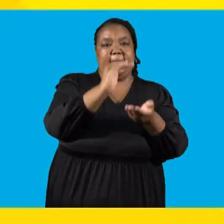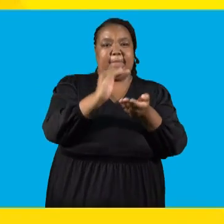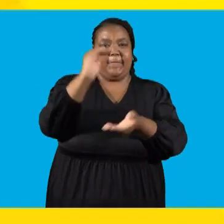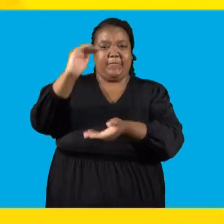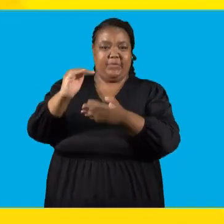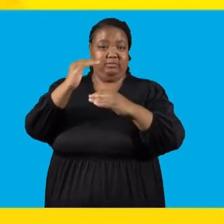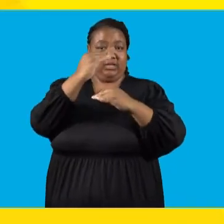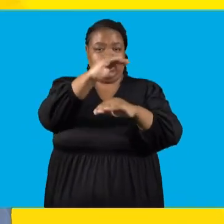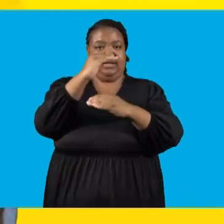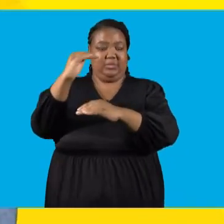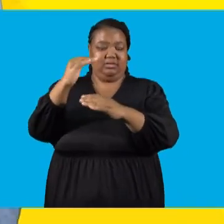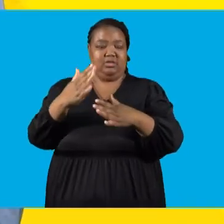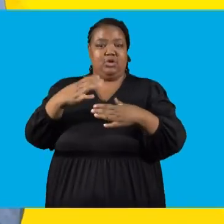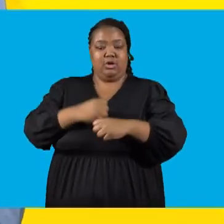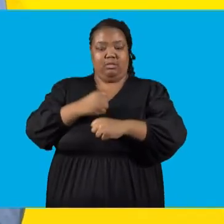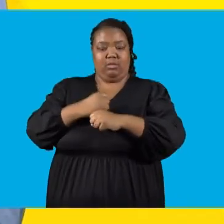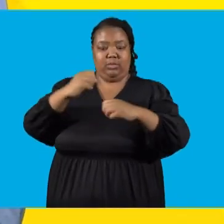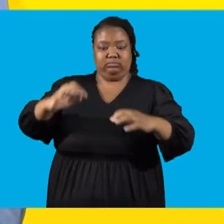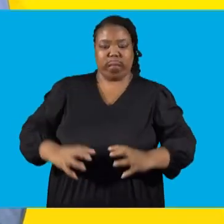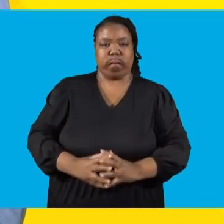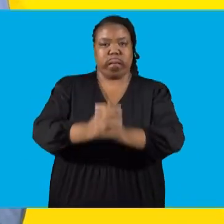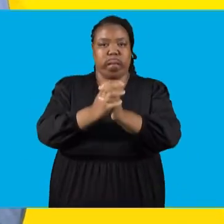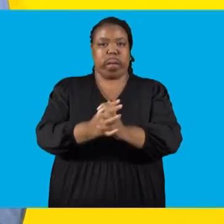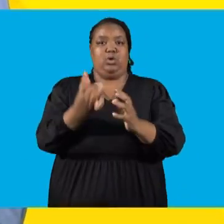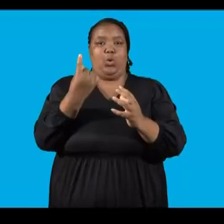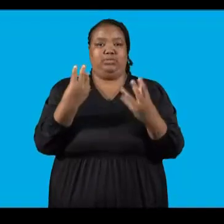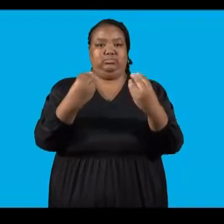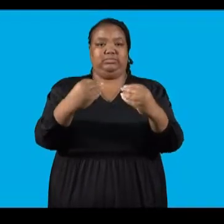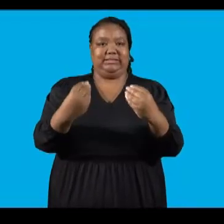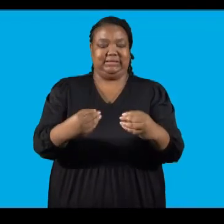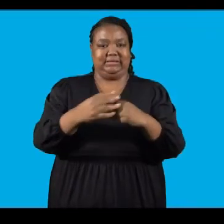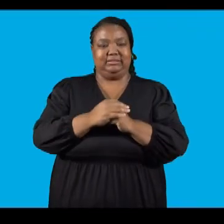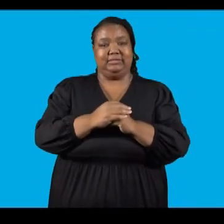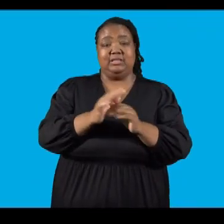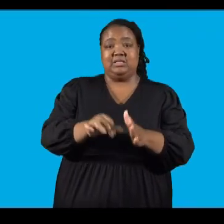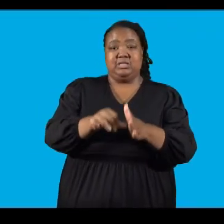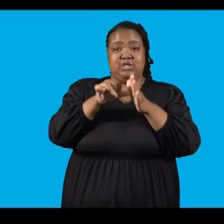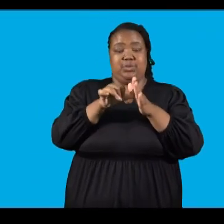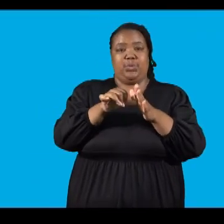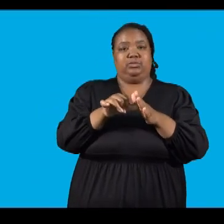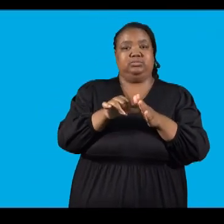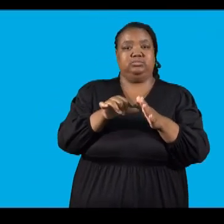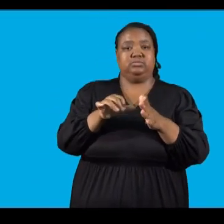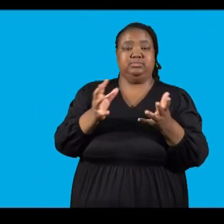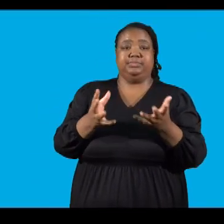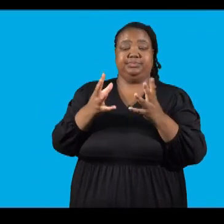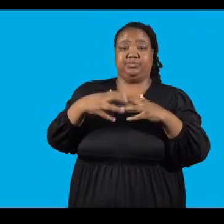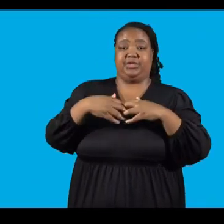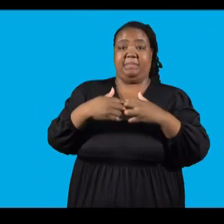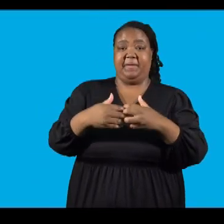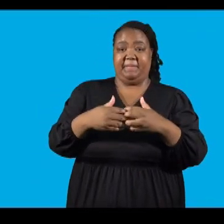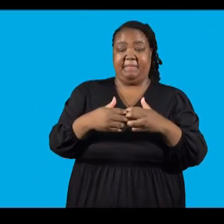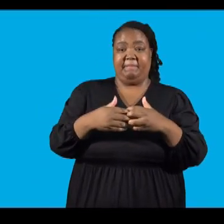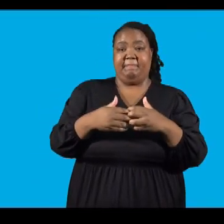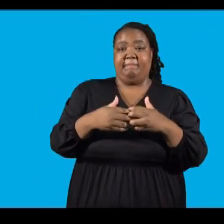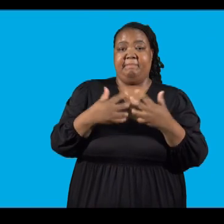amongst themselves. They now operate as a collective monopoly. And it is very essential to realize